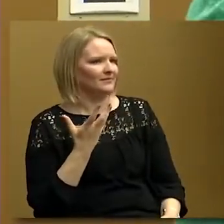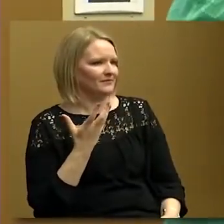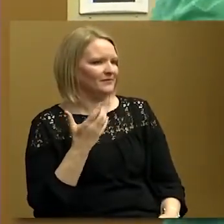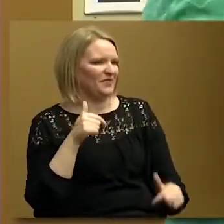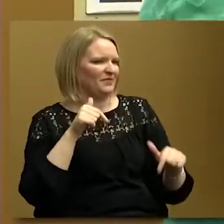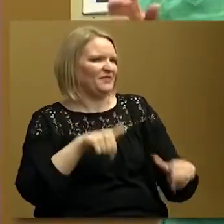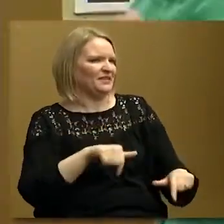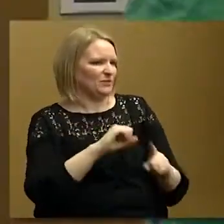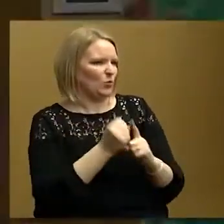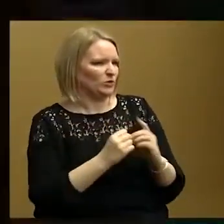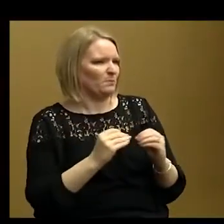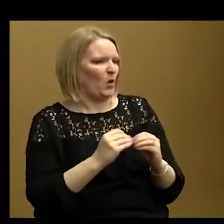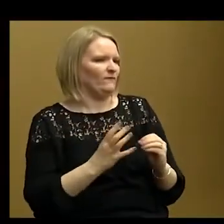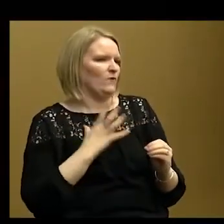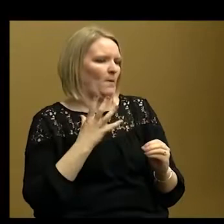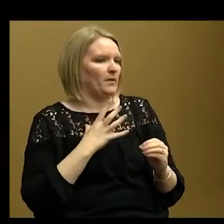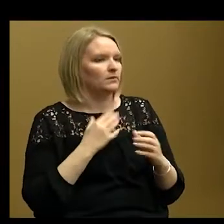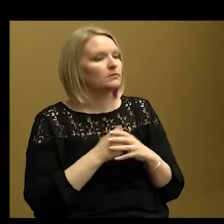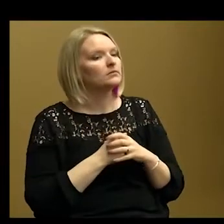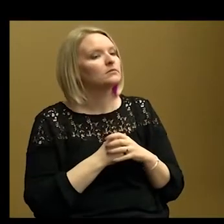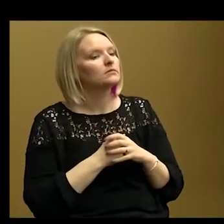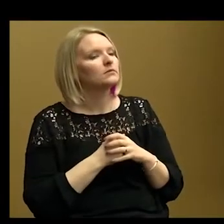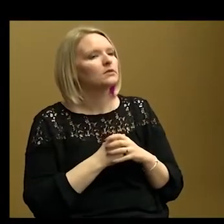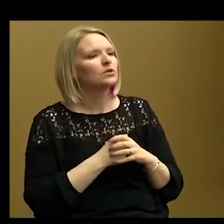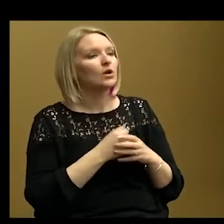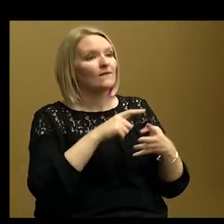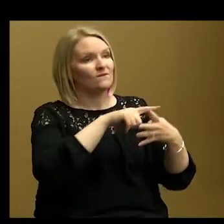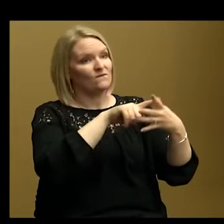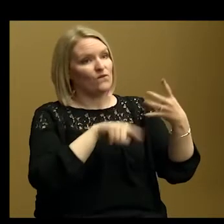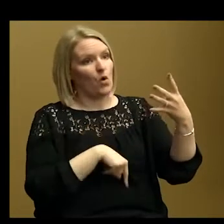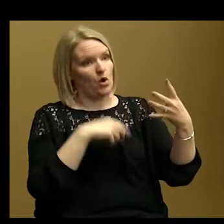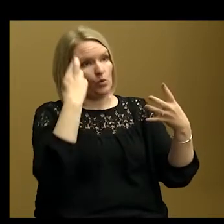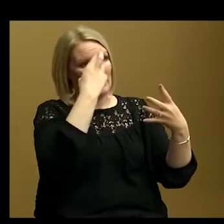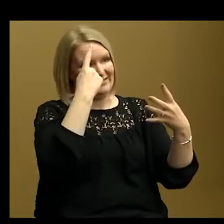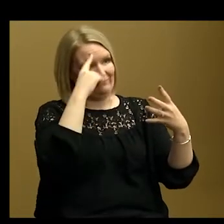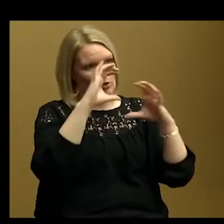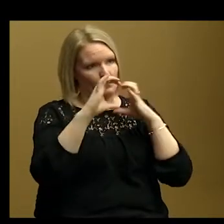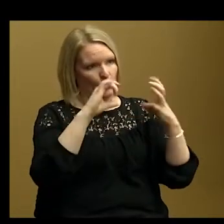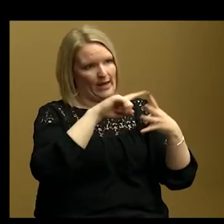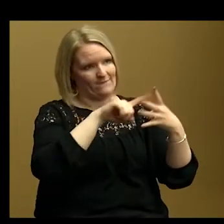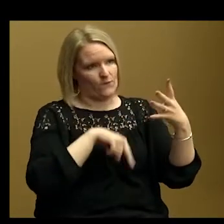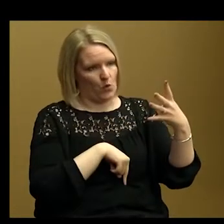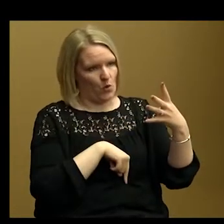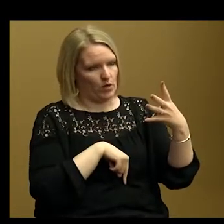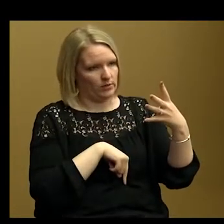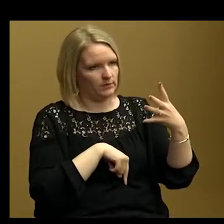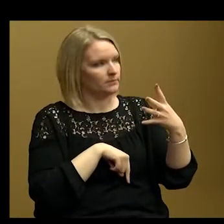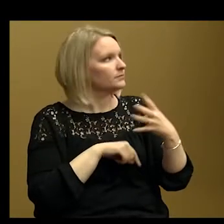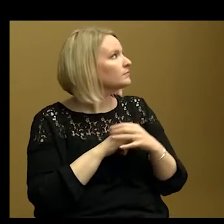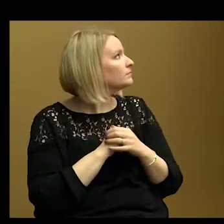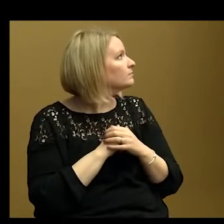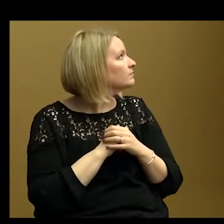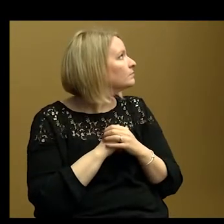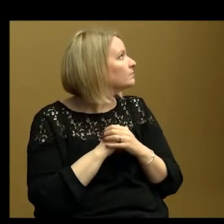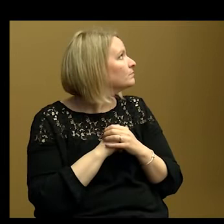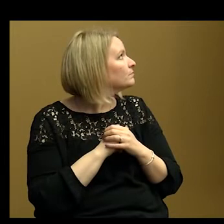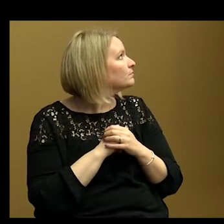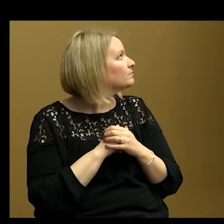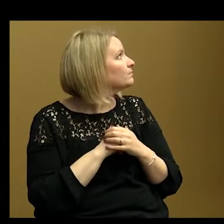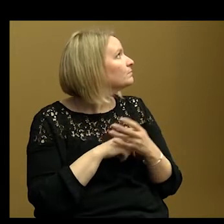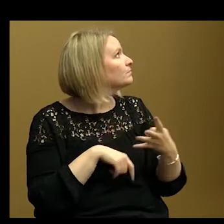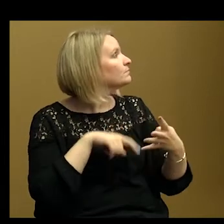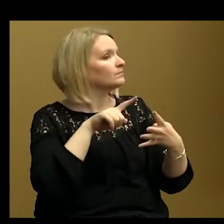instrument. Okay, it's organized into 4 reasons to communicate. And that is